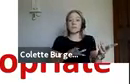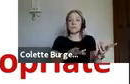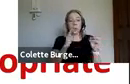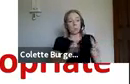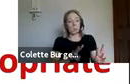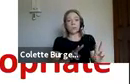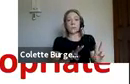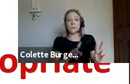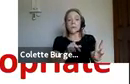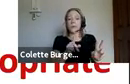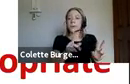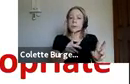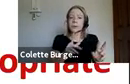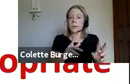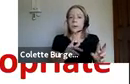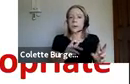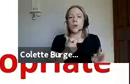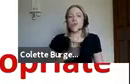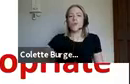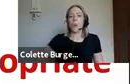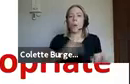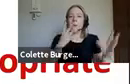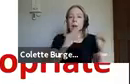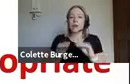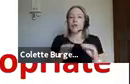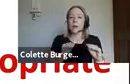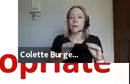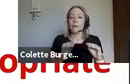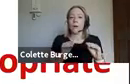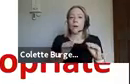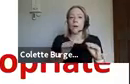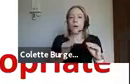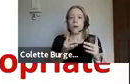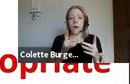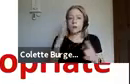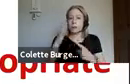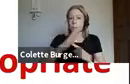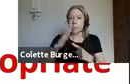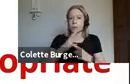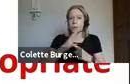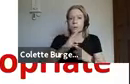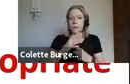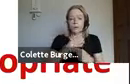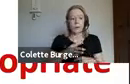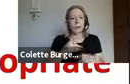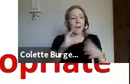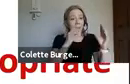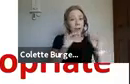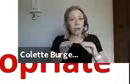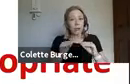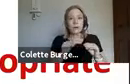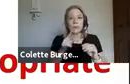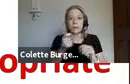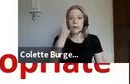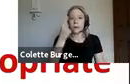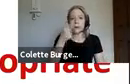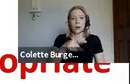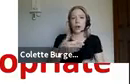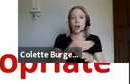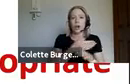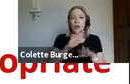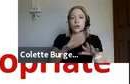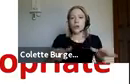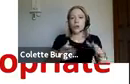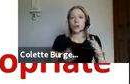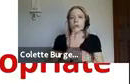the role of the educator and others in this space is really important. Educators would understand early childhood development and